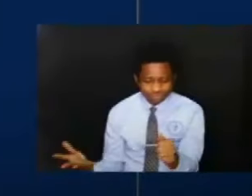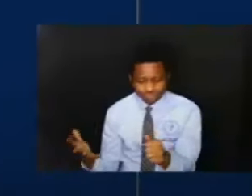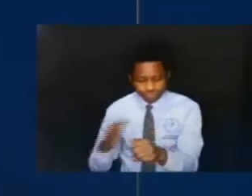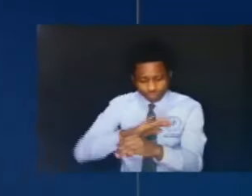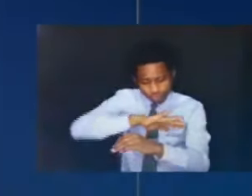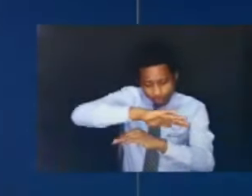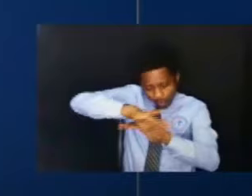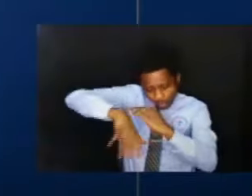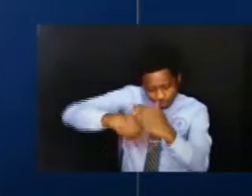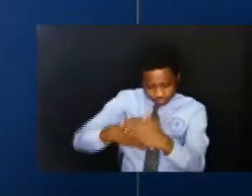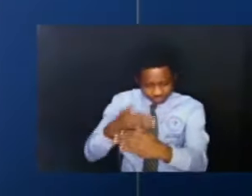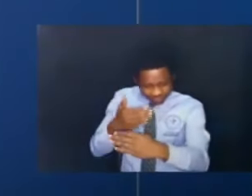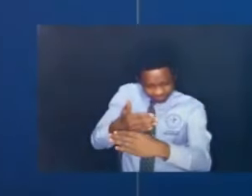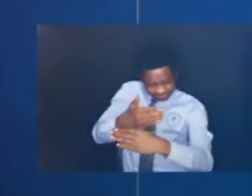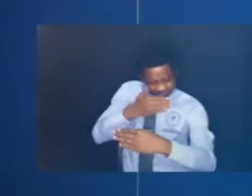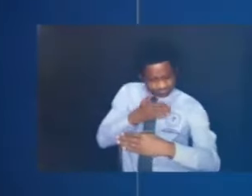Or